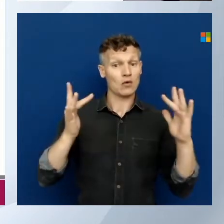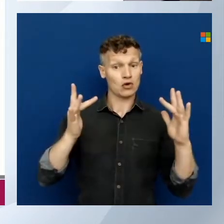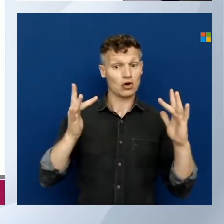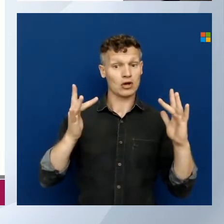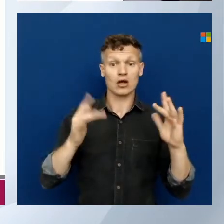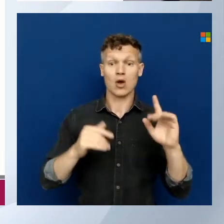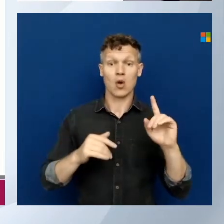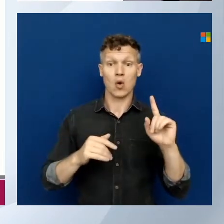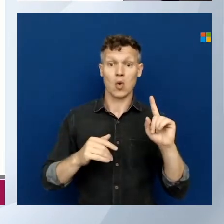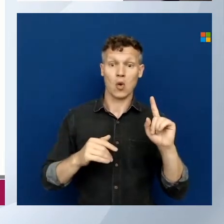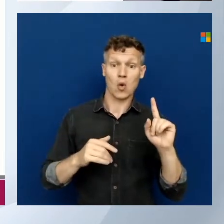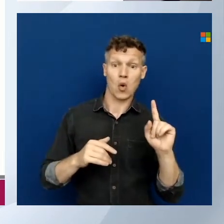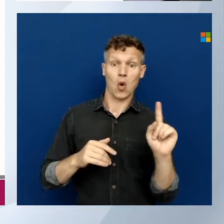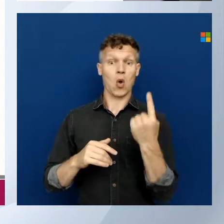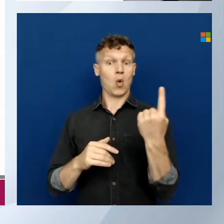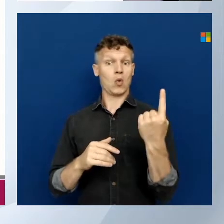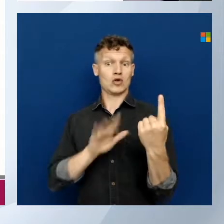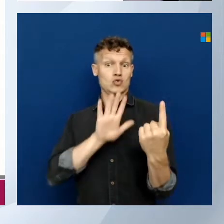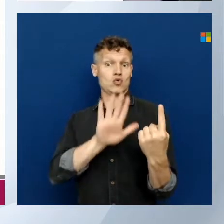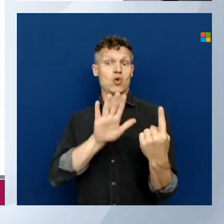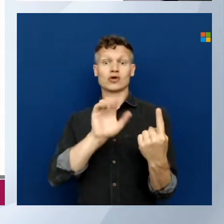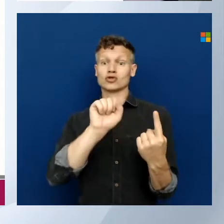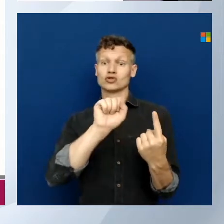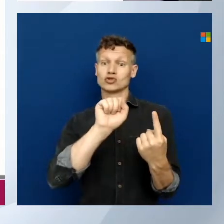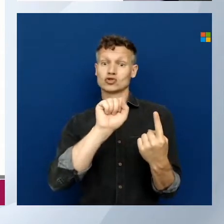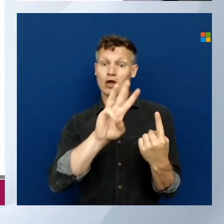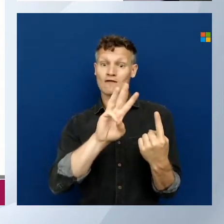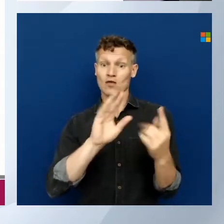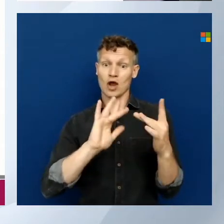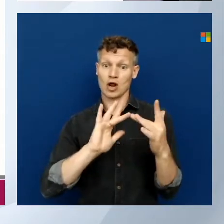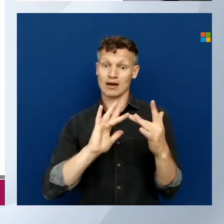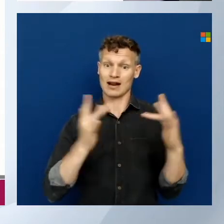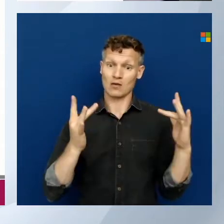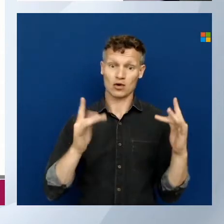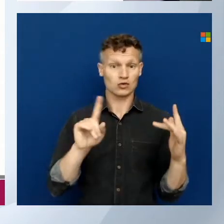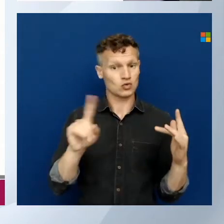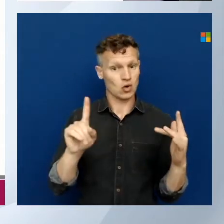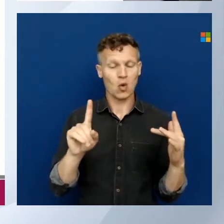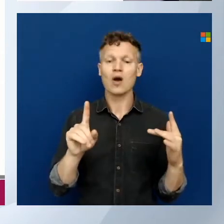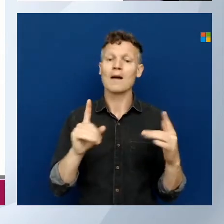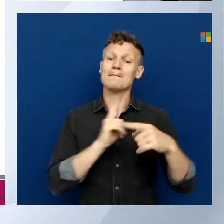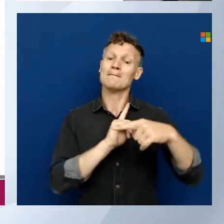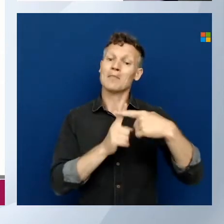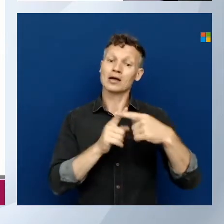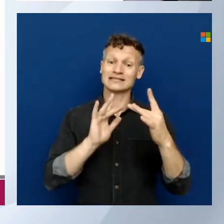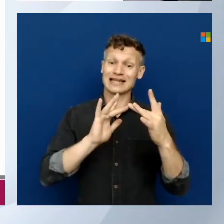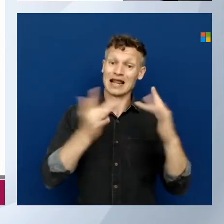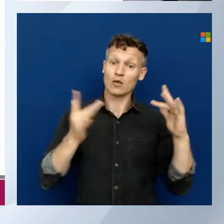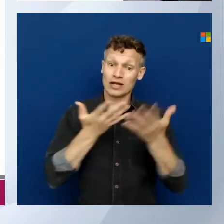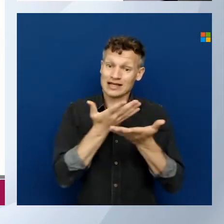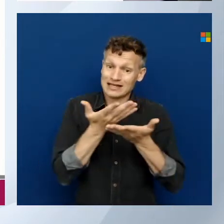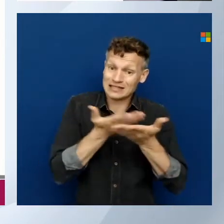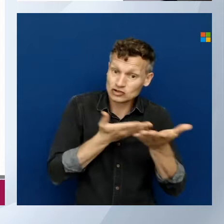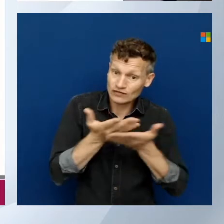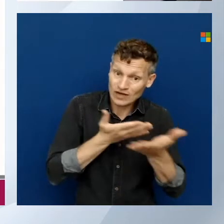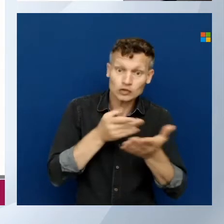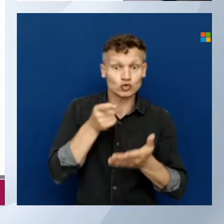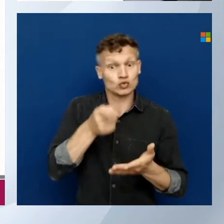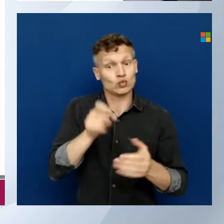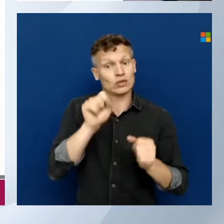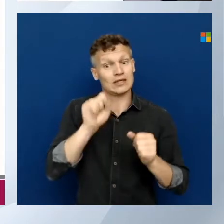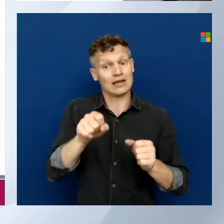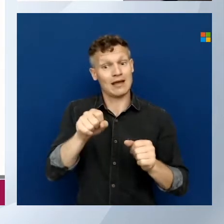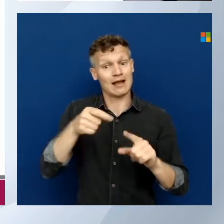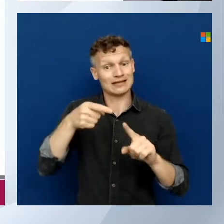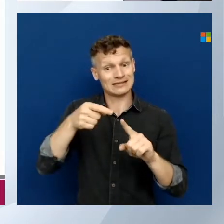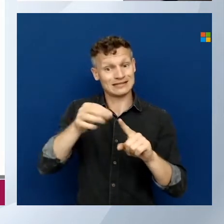software-defined network that we're talking about within Azure, but it's also the network interface that you can specify settings on.